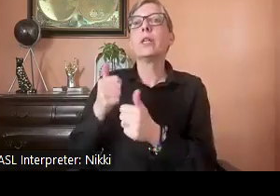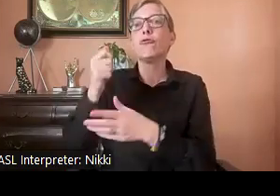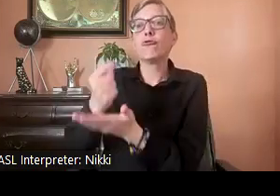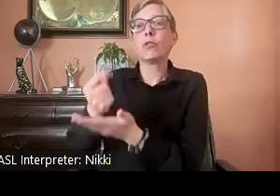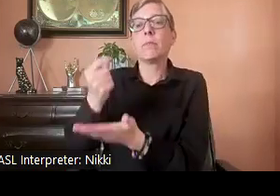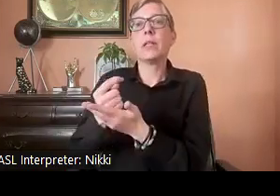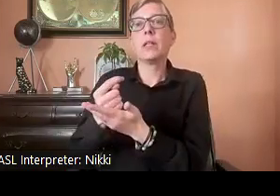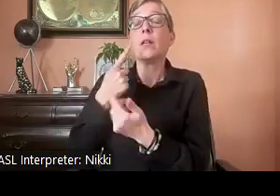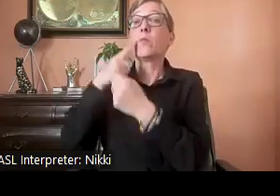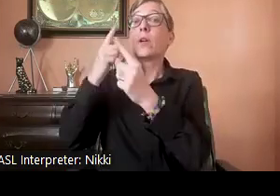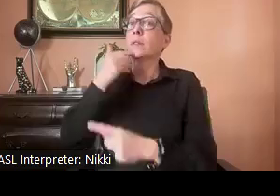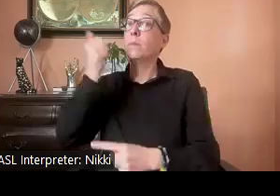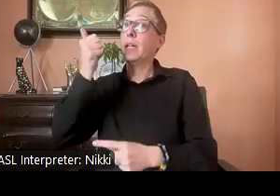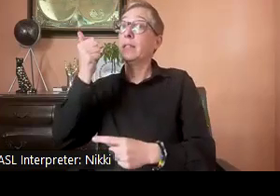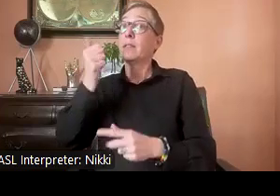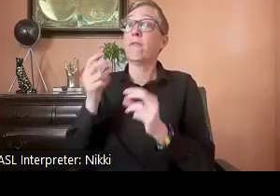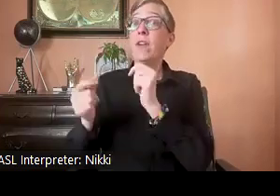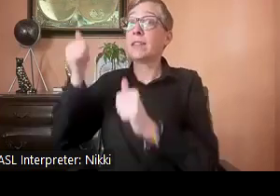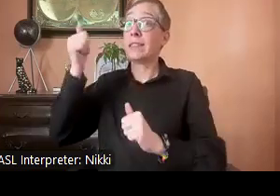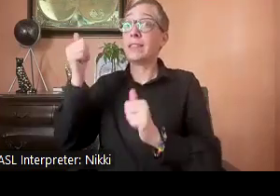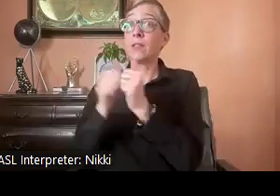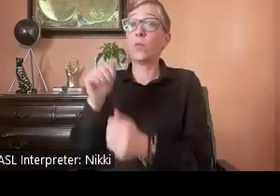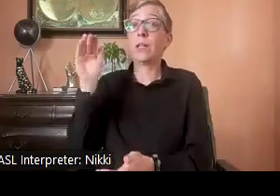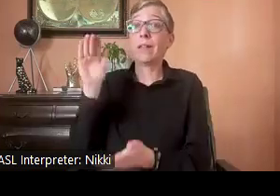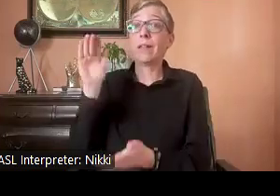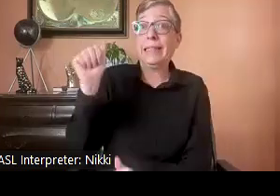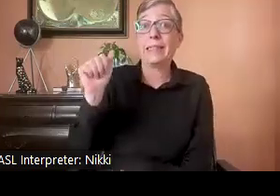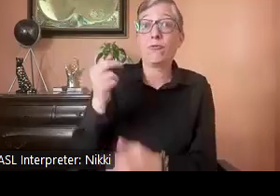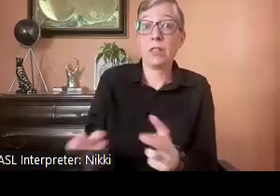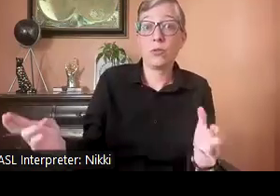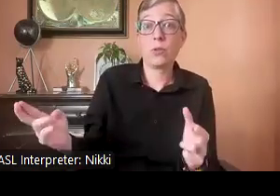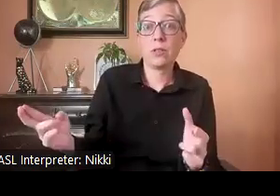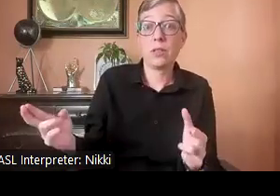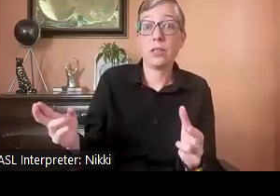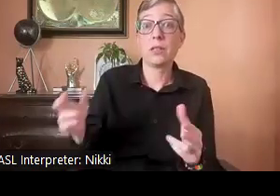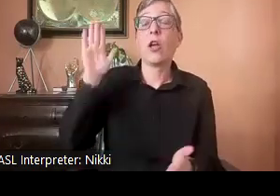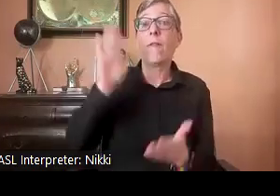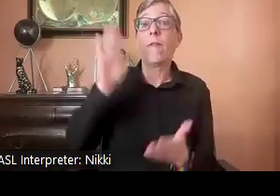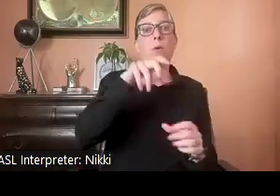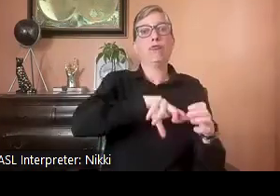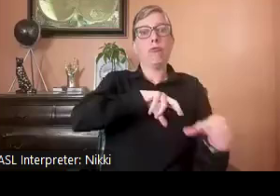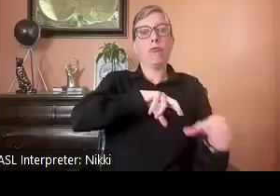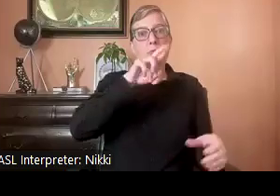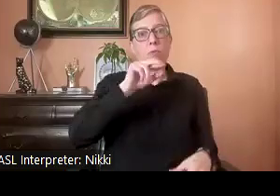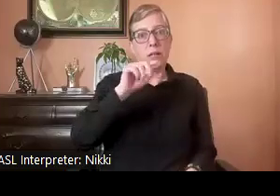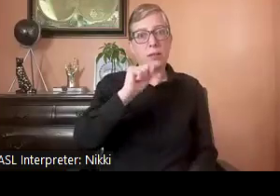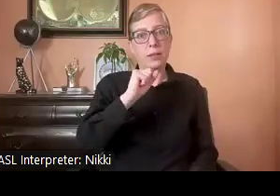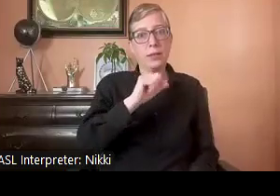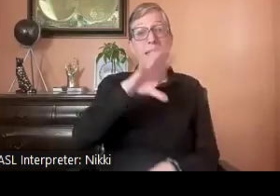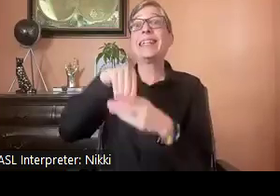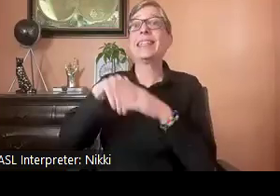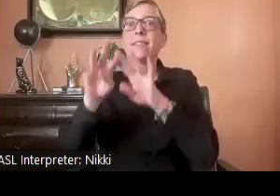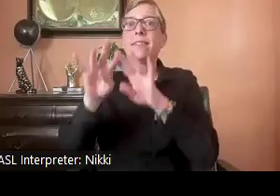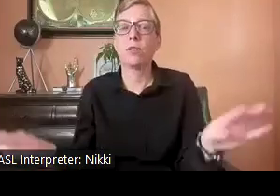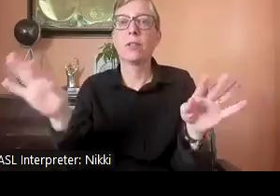fewest resources, lowest dropout rates across provider types in diverse settings for patients with multiple